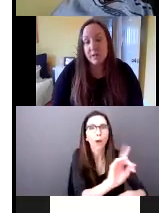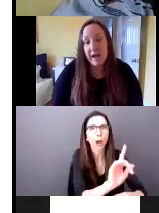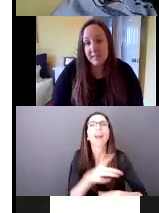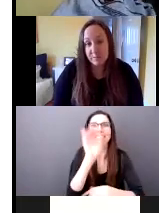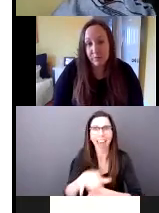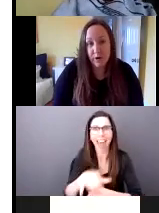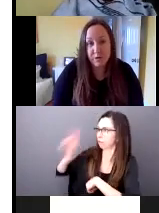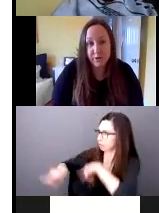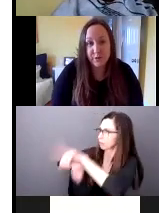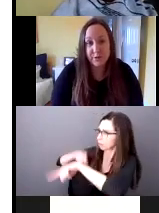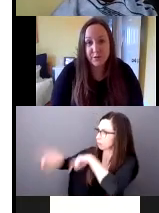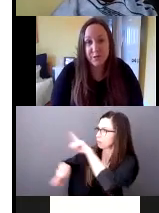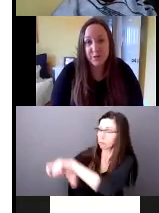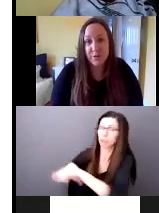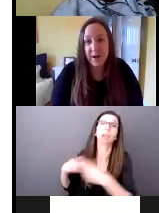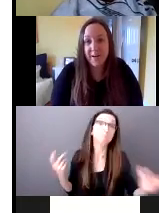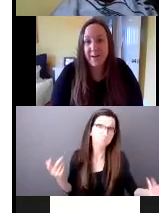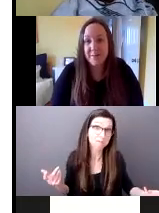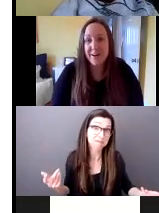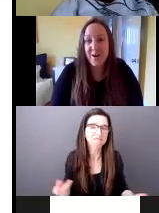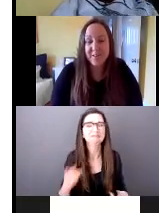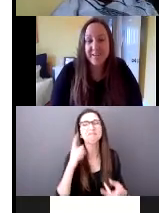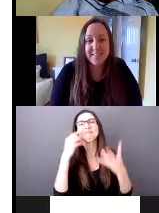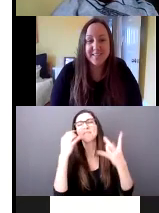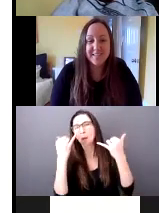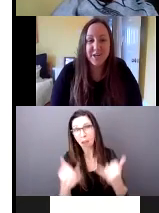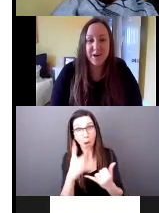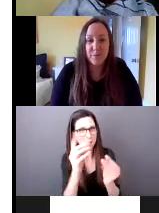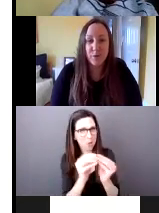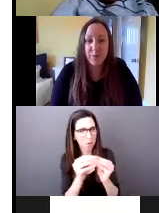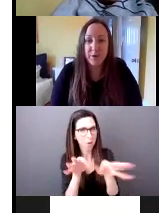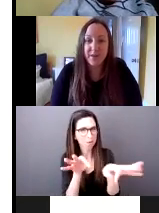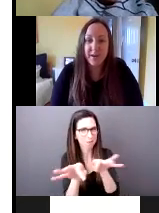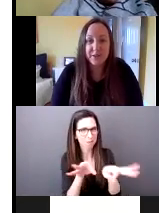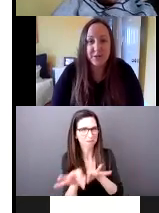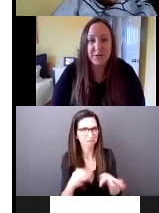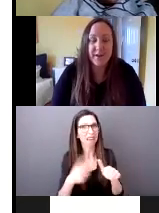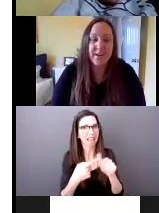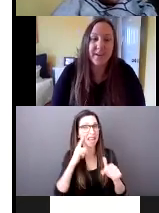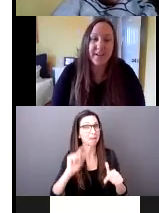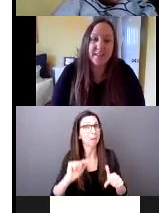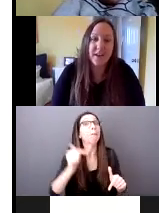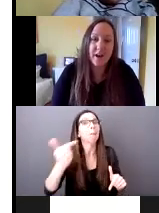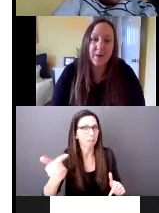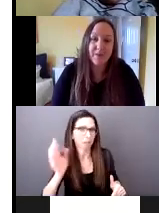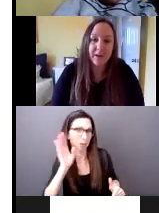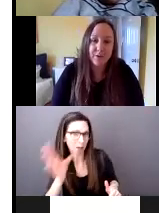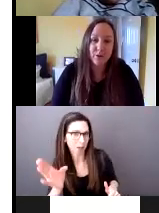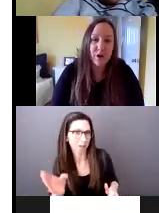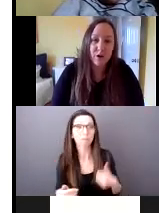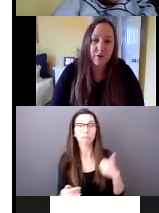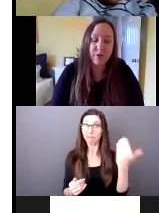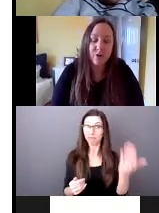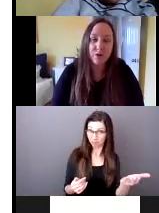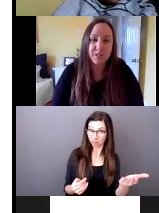So lastly, before I turn it over to my colleagues and to share more about what they are doing is, if any of you